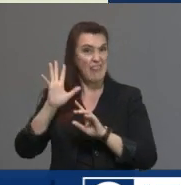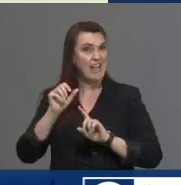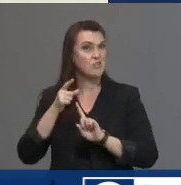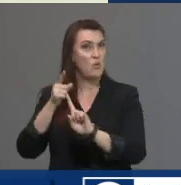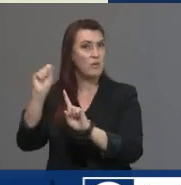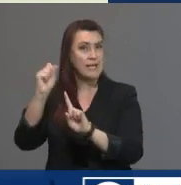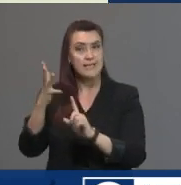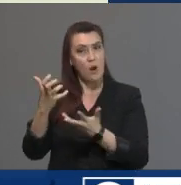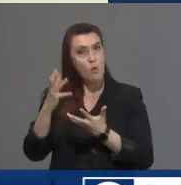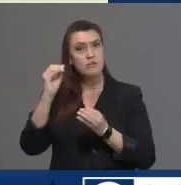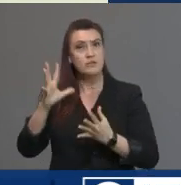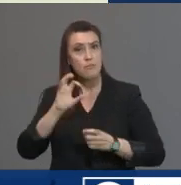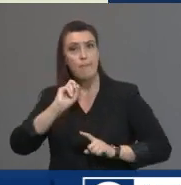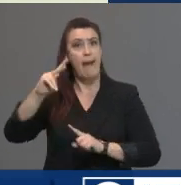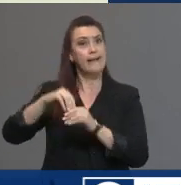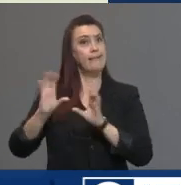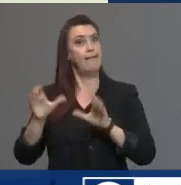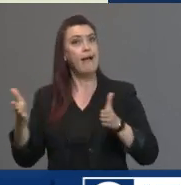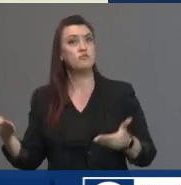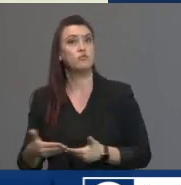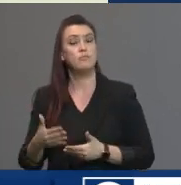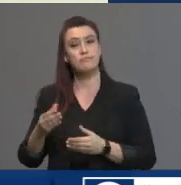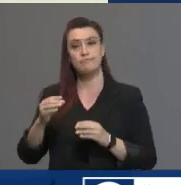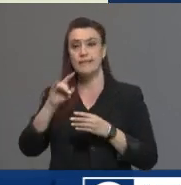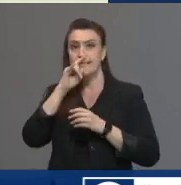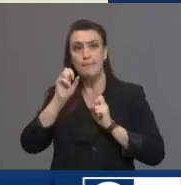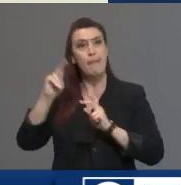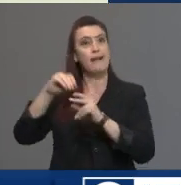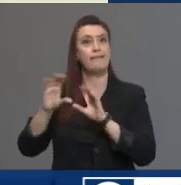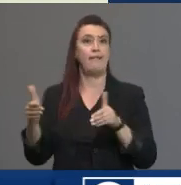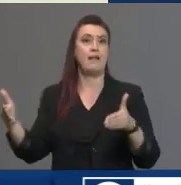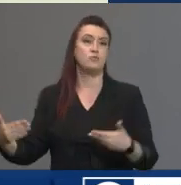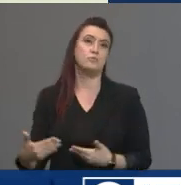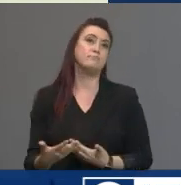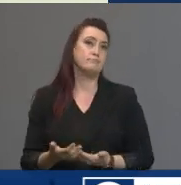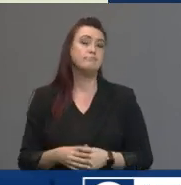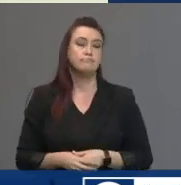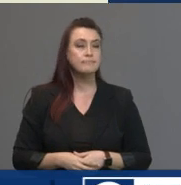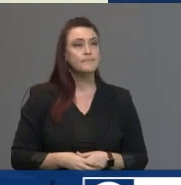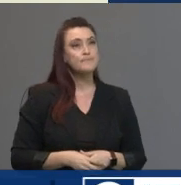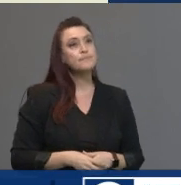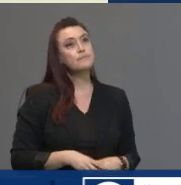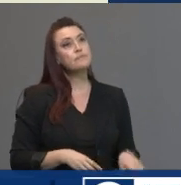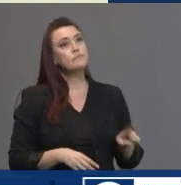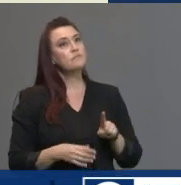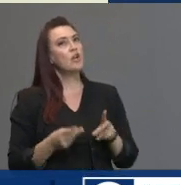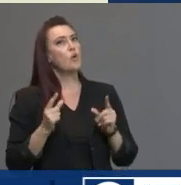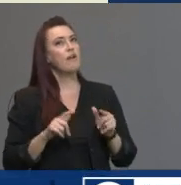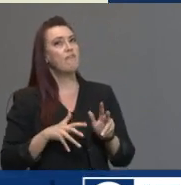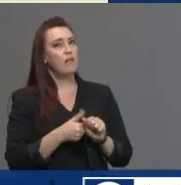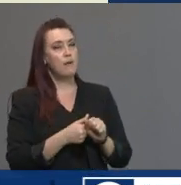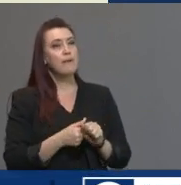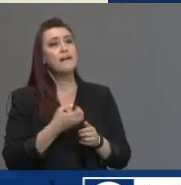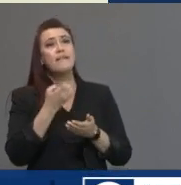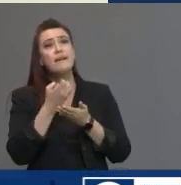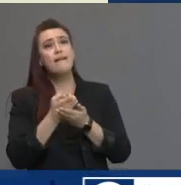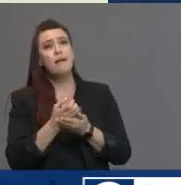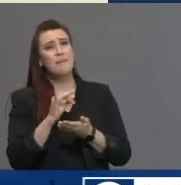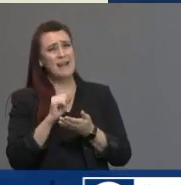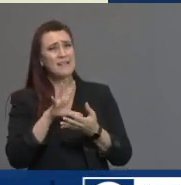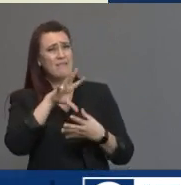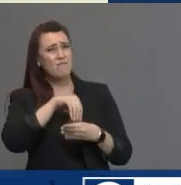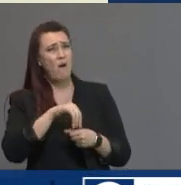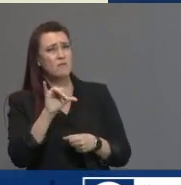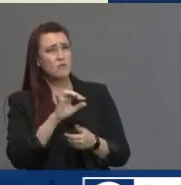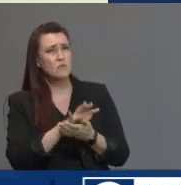back in the front of the classroom doing what they do best, and that's bringing the best out of our kids. Just a quick follow-up. There's an element to the economy that's tied with